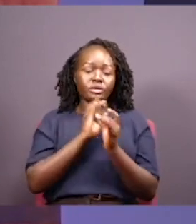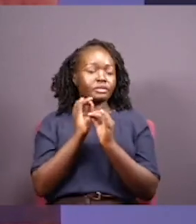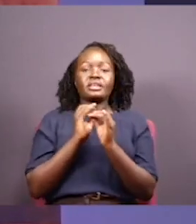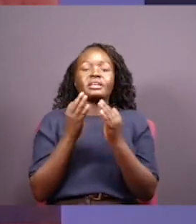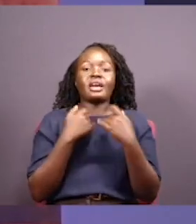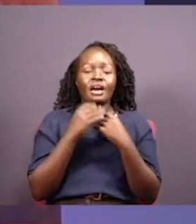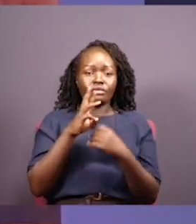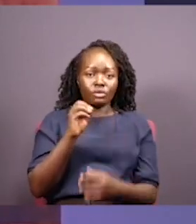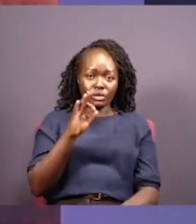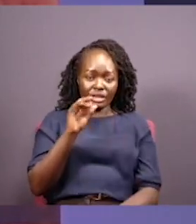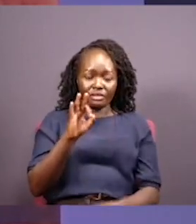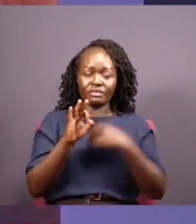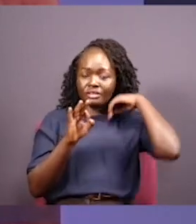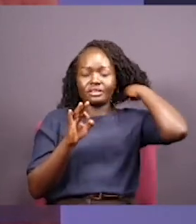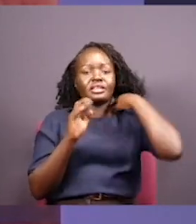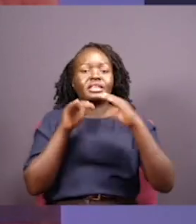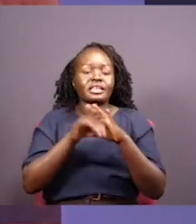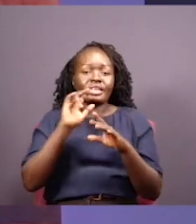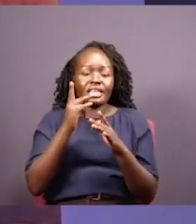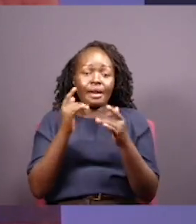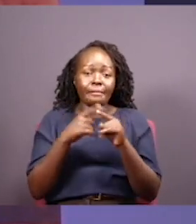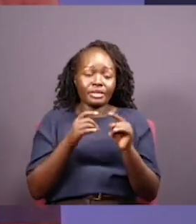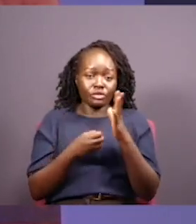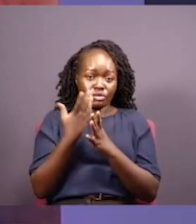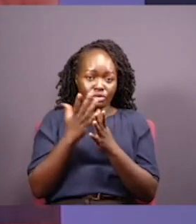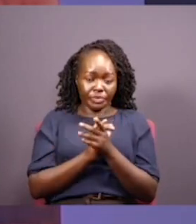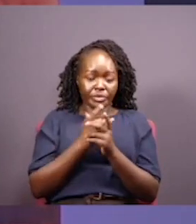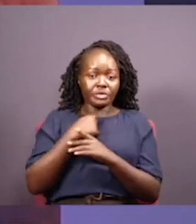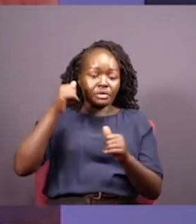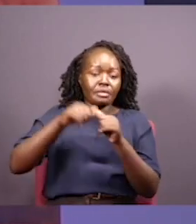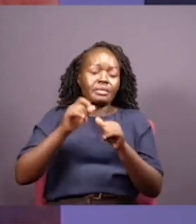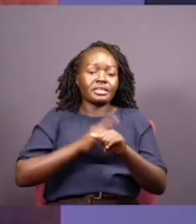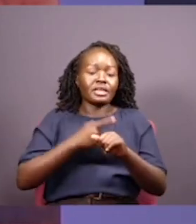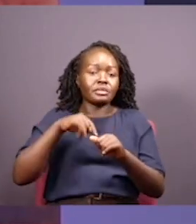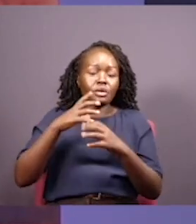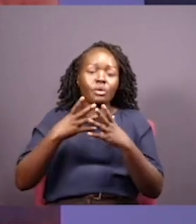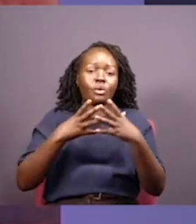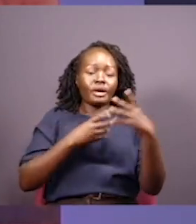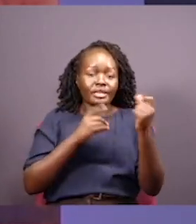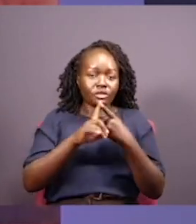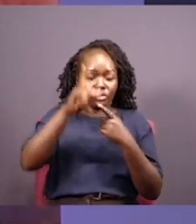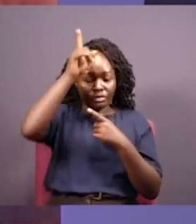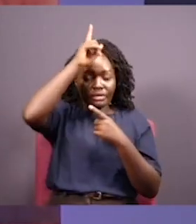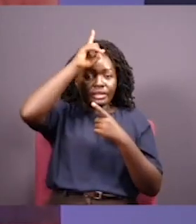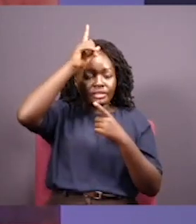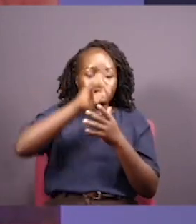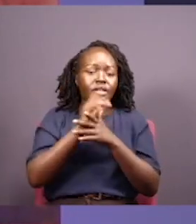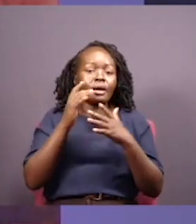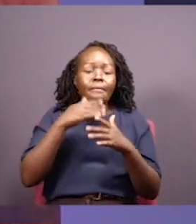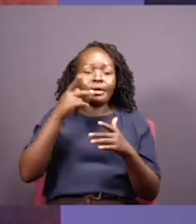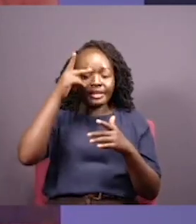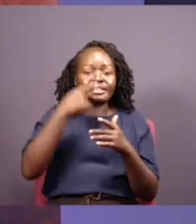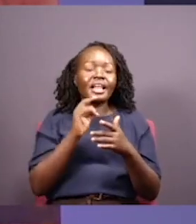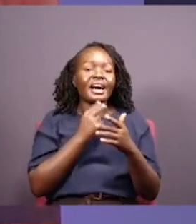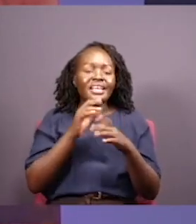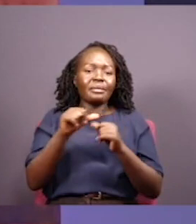country, Kenya. But growing up, I remember when we went to the village, my parents would tell us about some of the wild dogs that